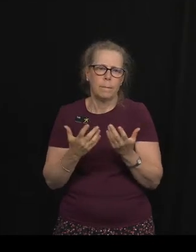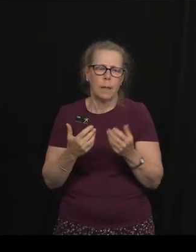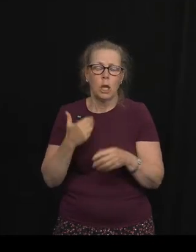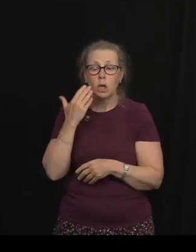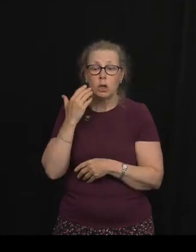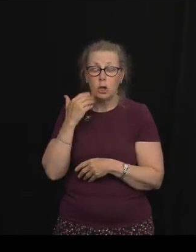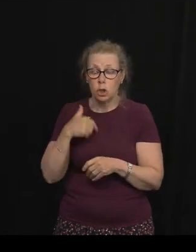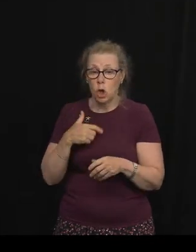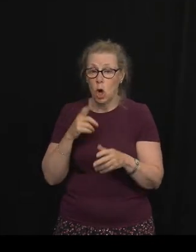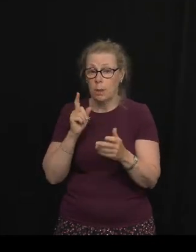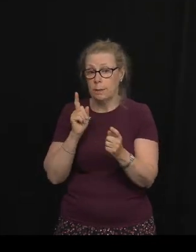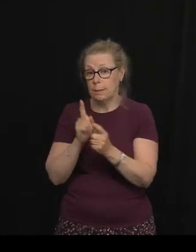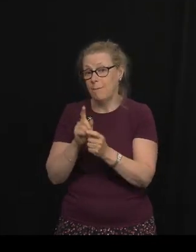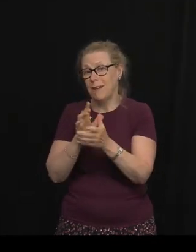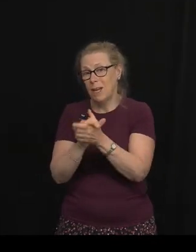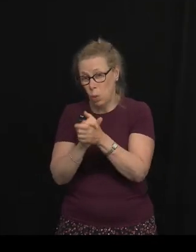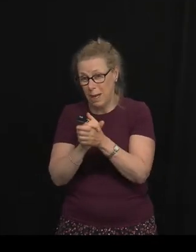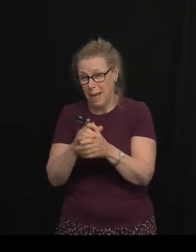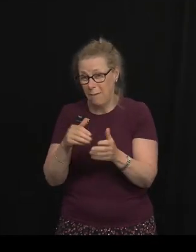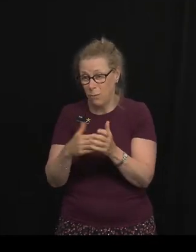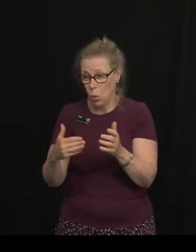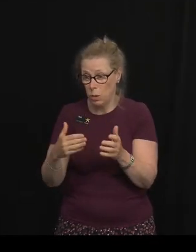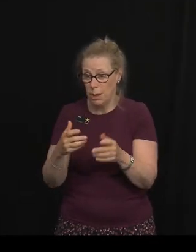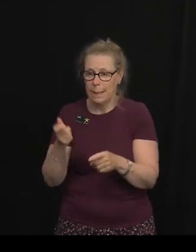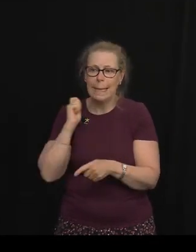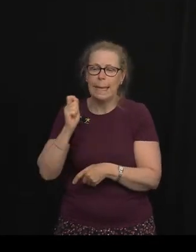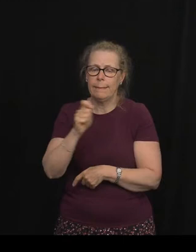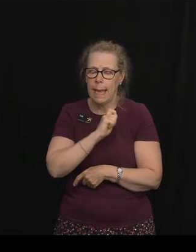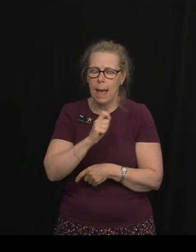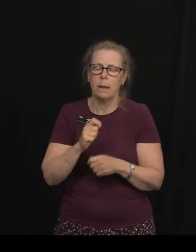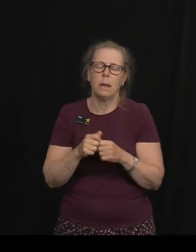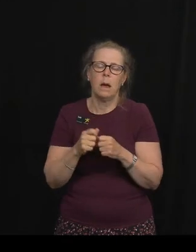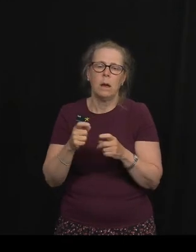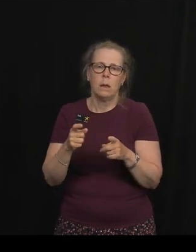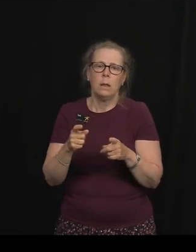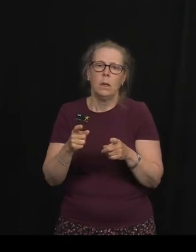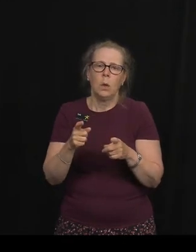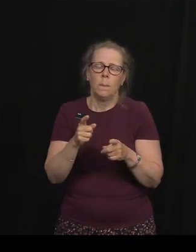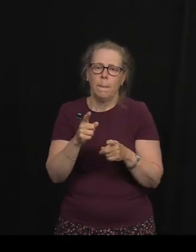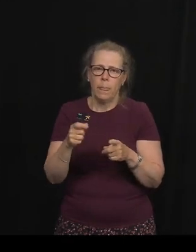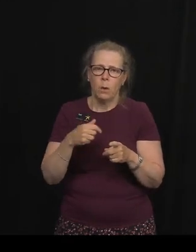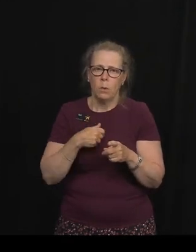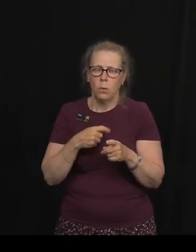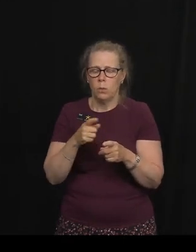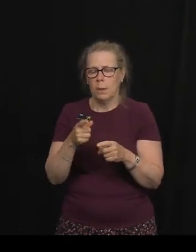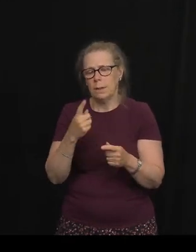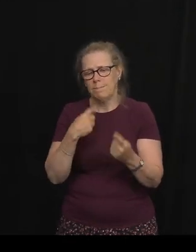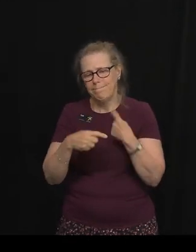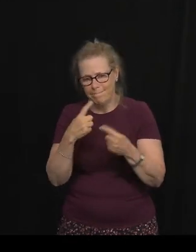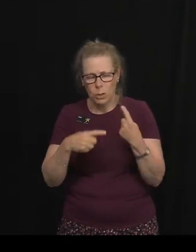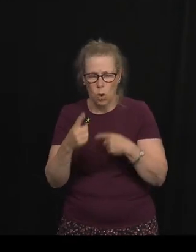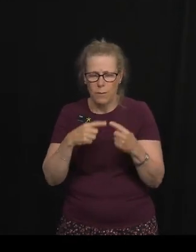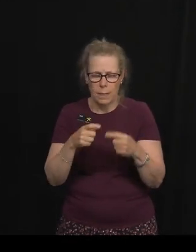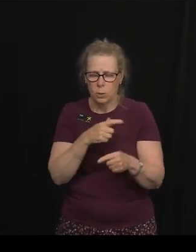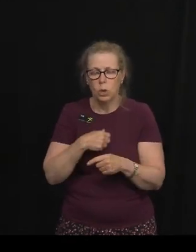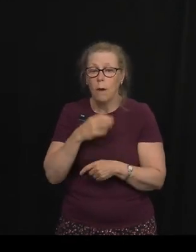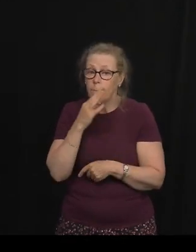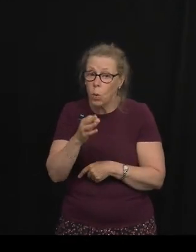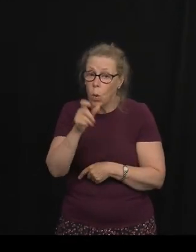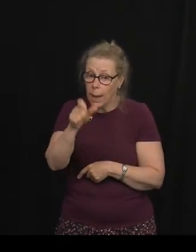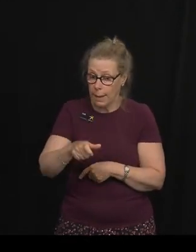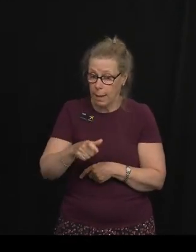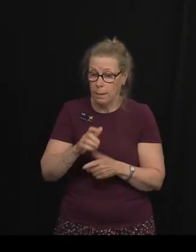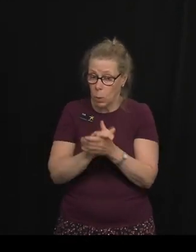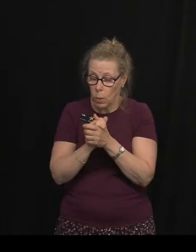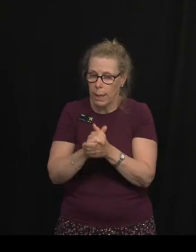I met my colleague again from Kenya because she was here to participate in the climate conference. Then I asked, of course, to her, what is